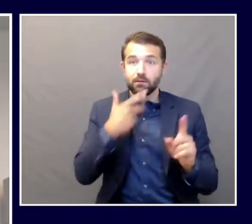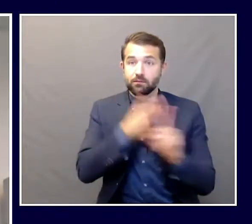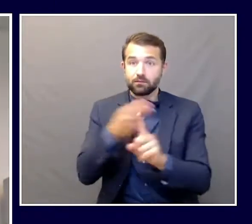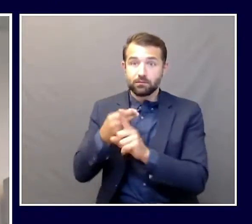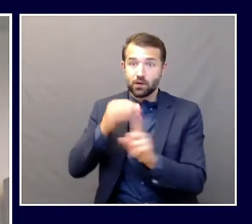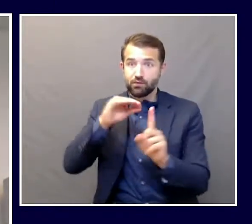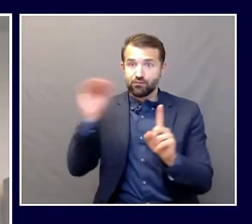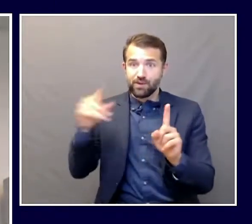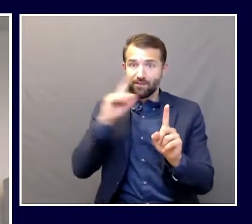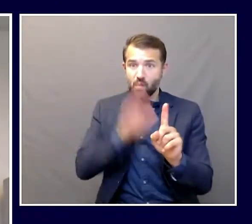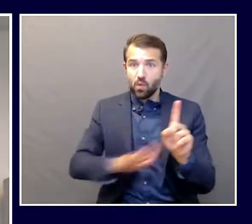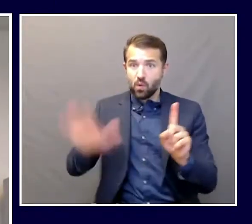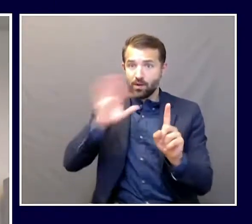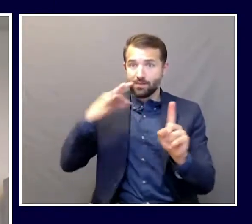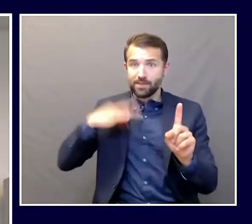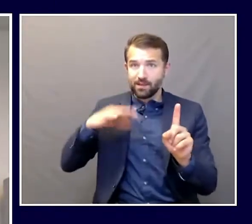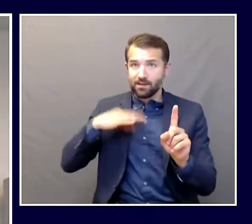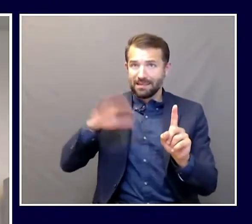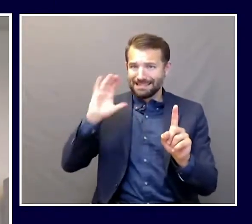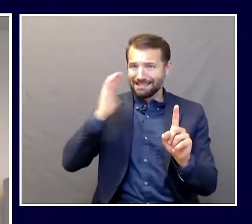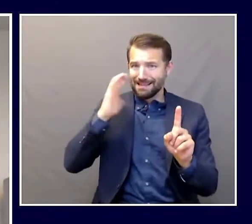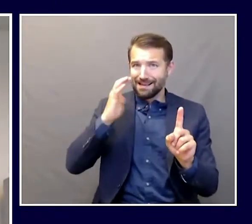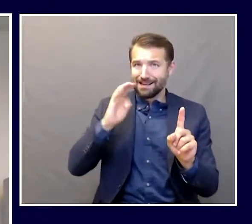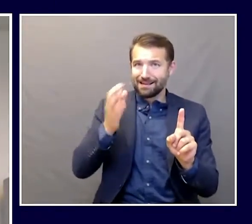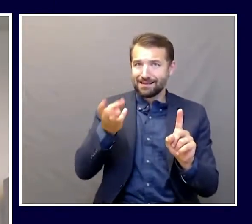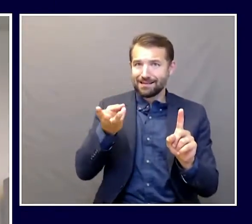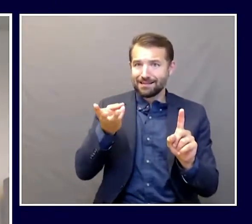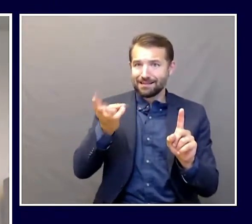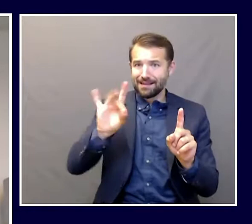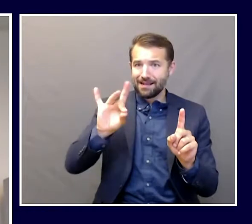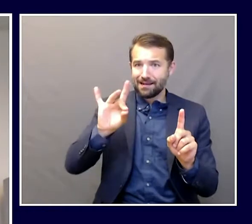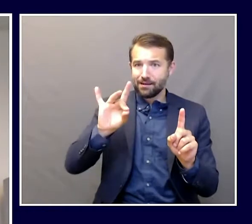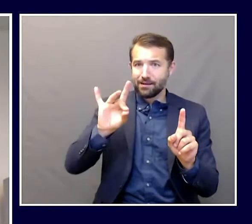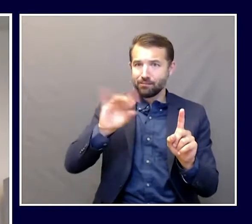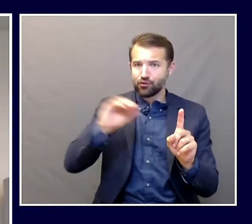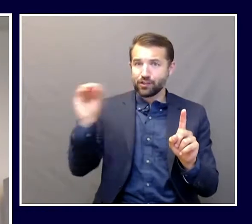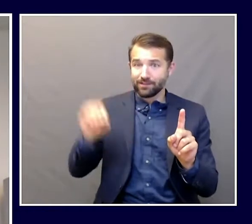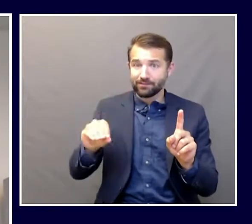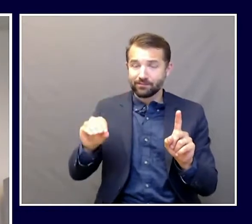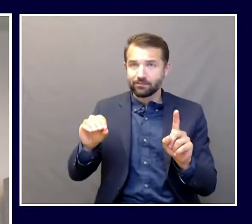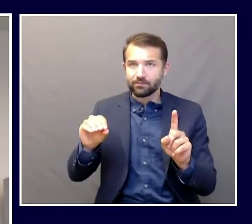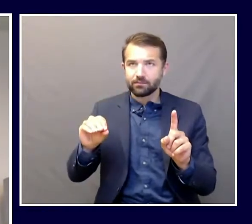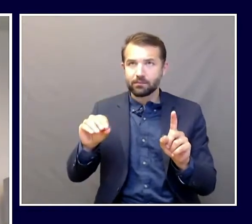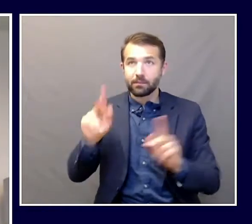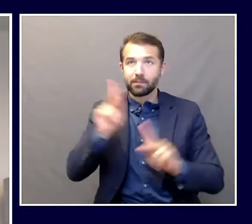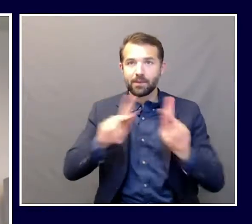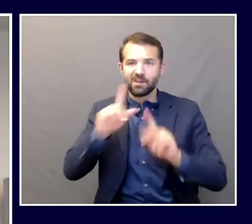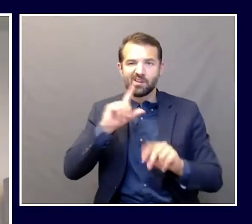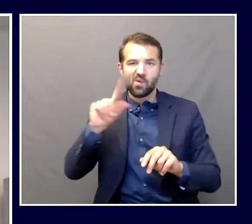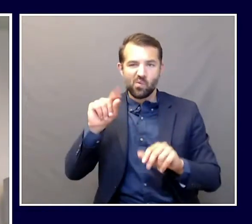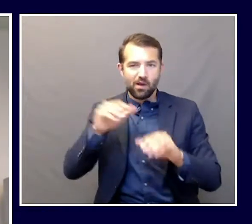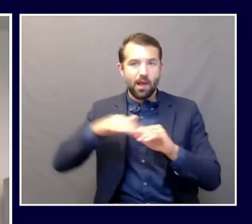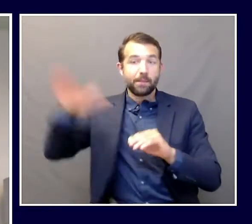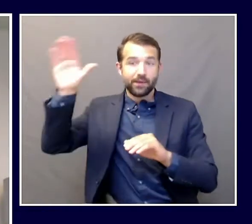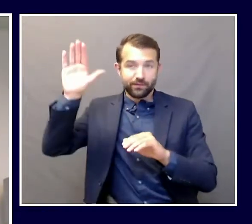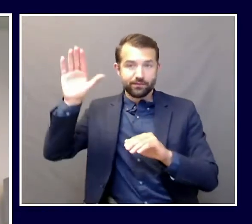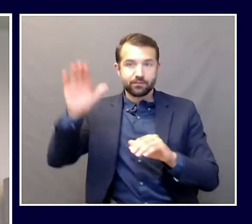about 68% of the state that's age 20 and over has gotten